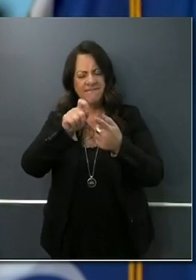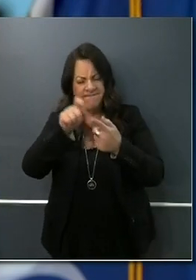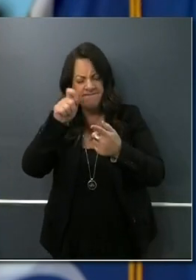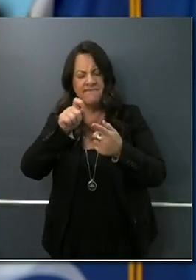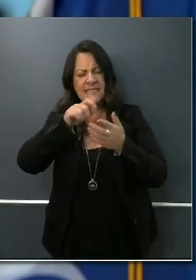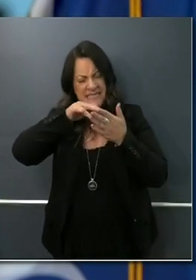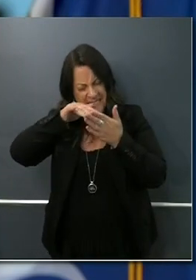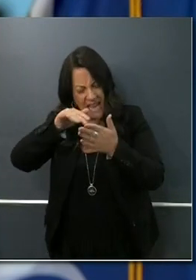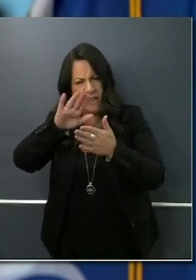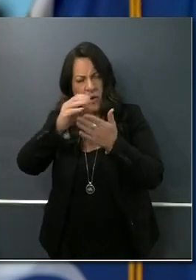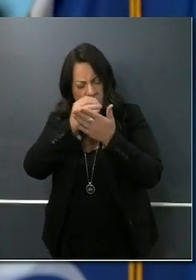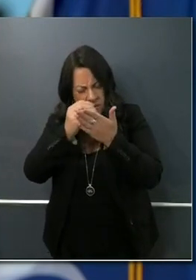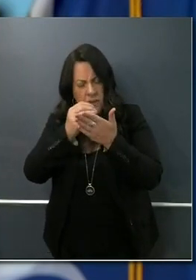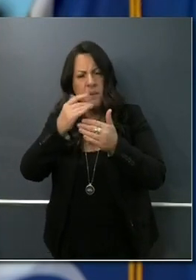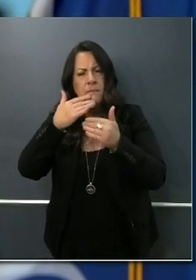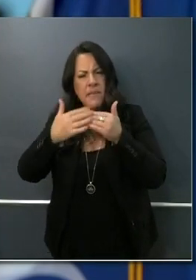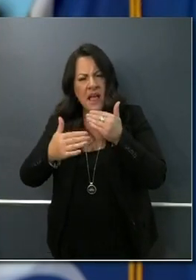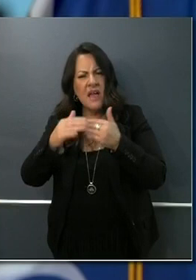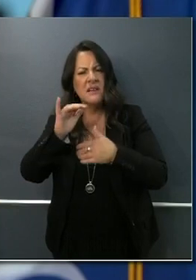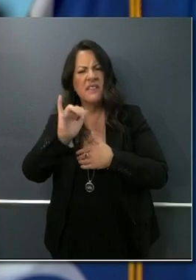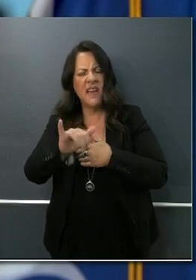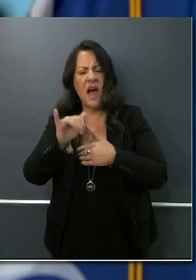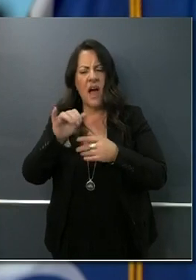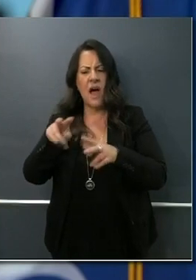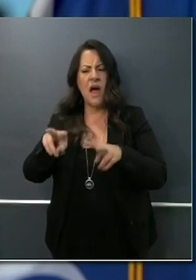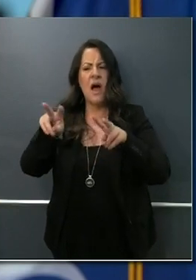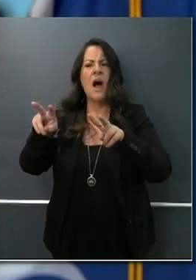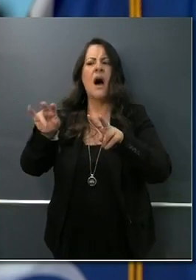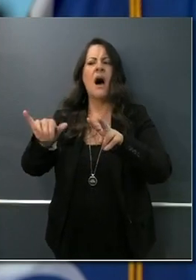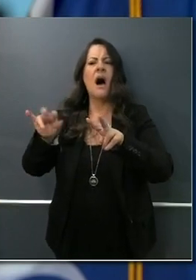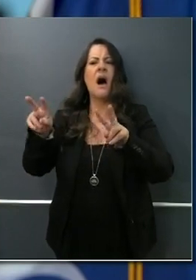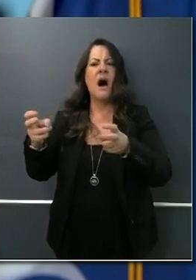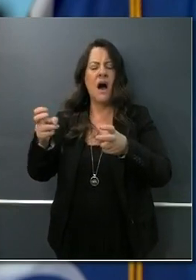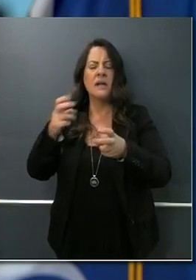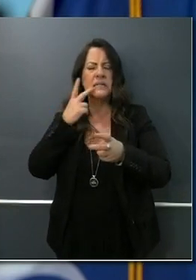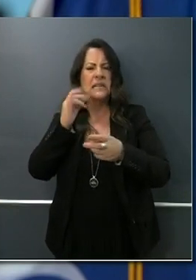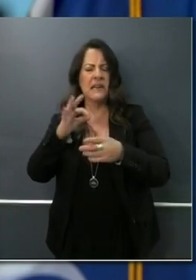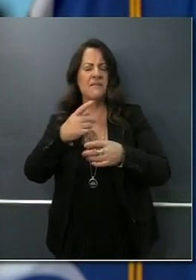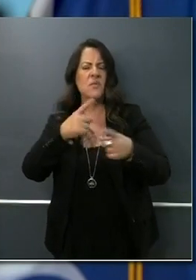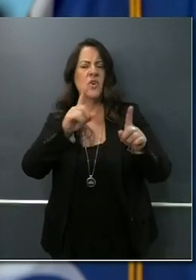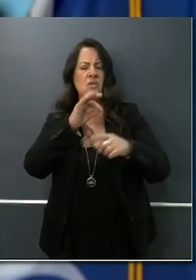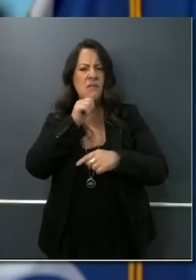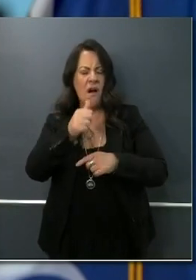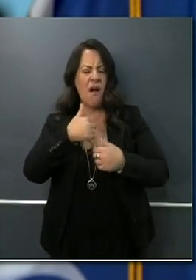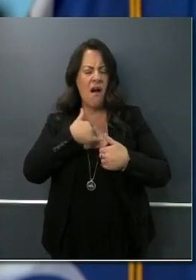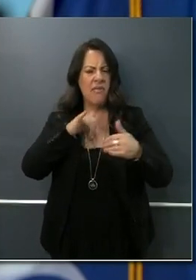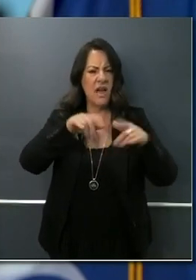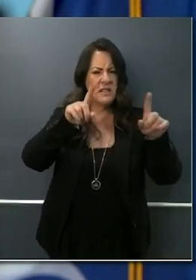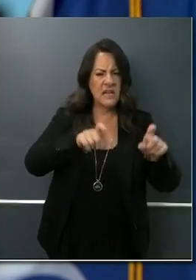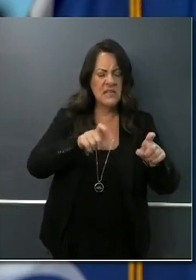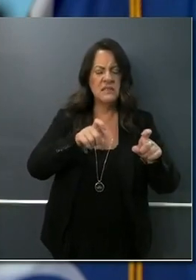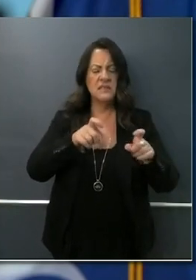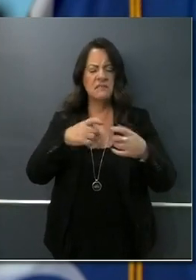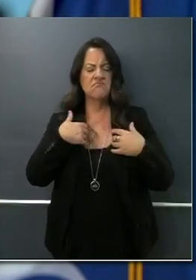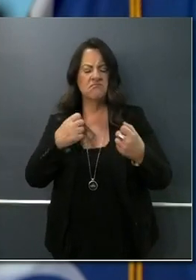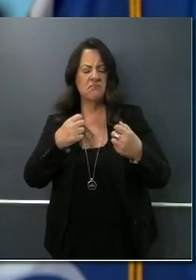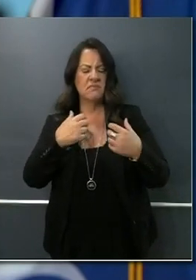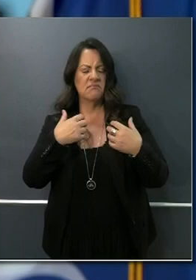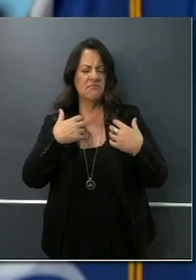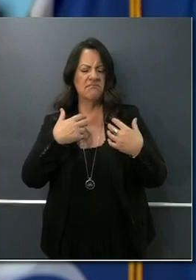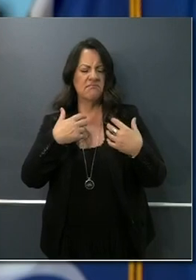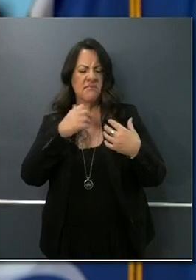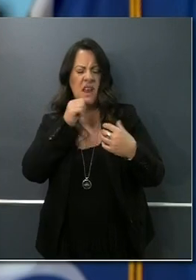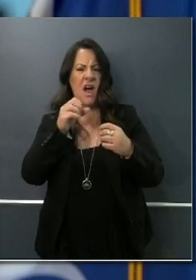lies answer to the second part of your question. Every week we tend to shut one concern down. There's another